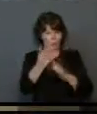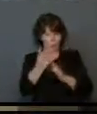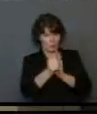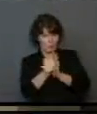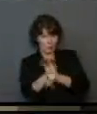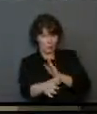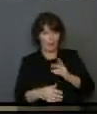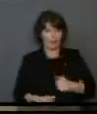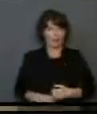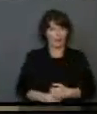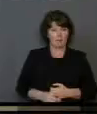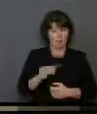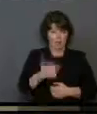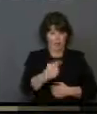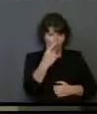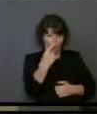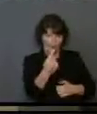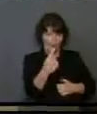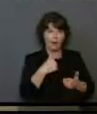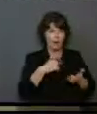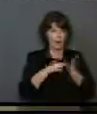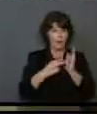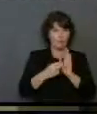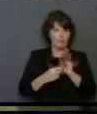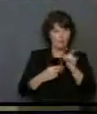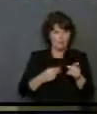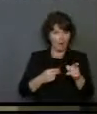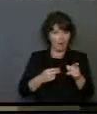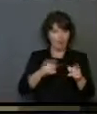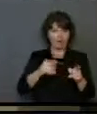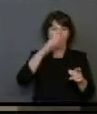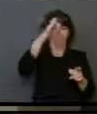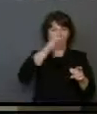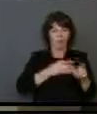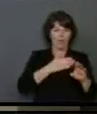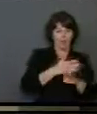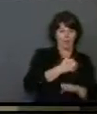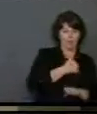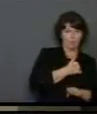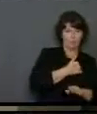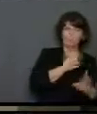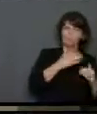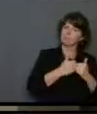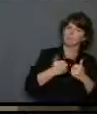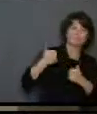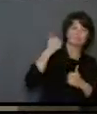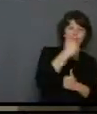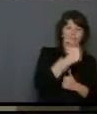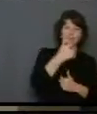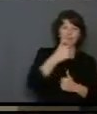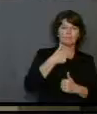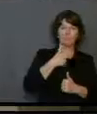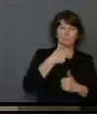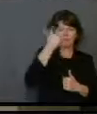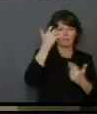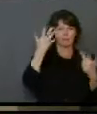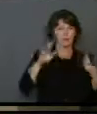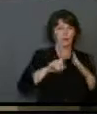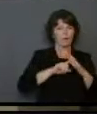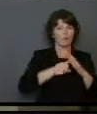world. This is the one I meant when I said, A man who comes after me has surpassed me because he was before me.